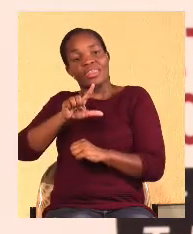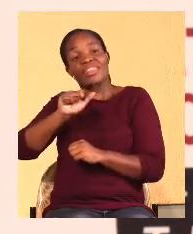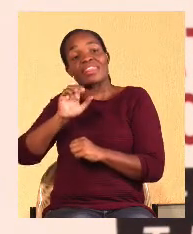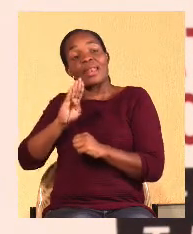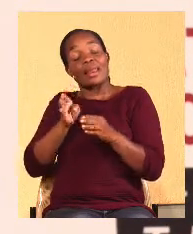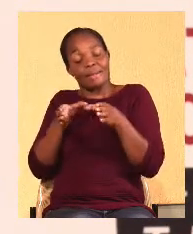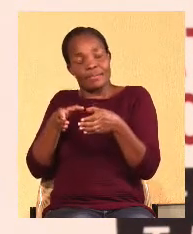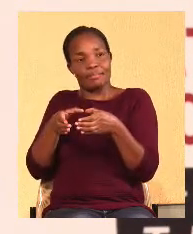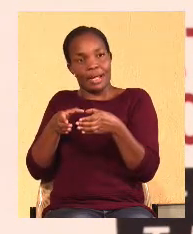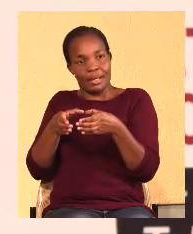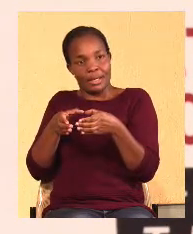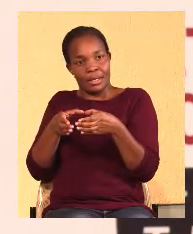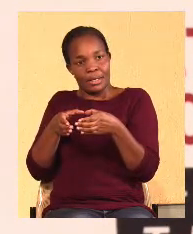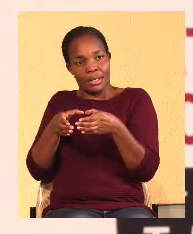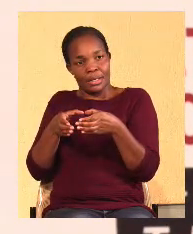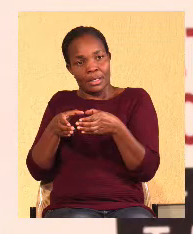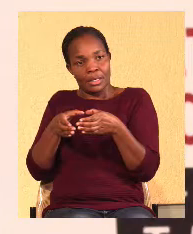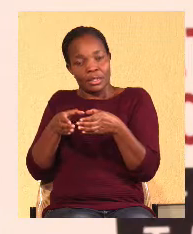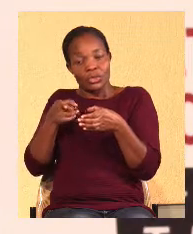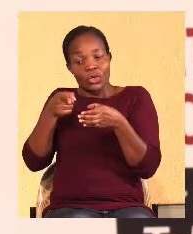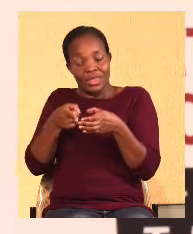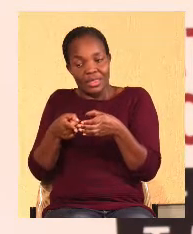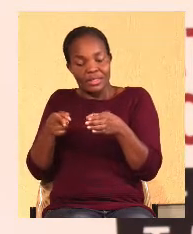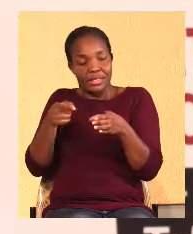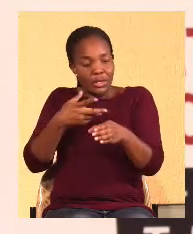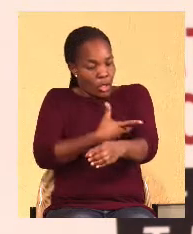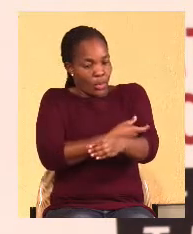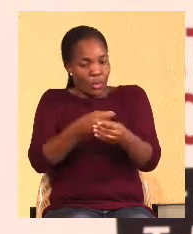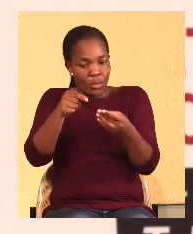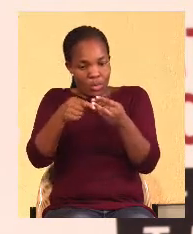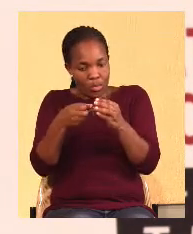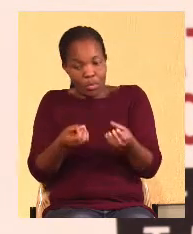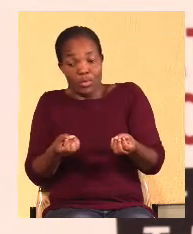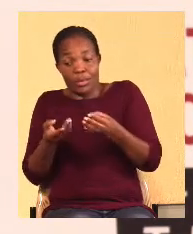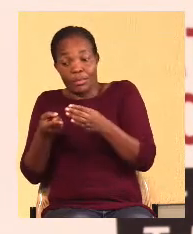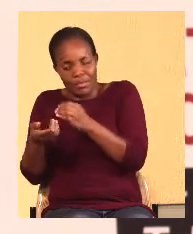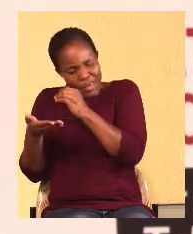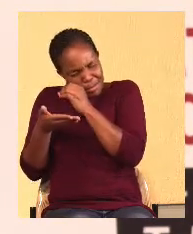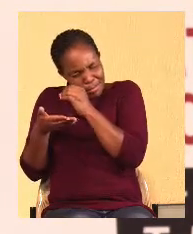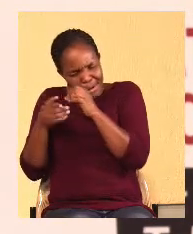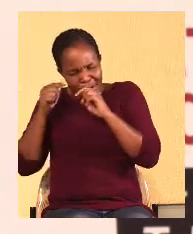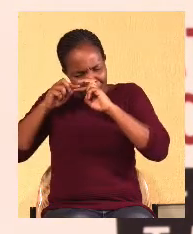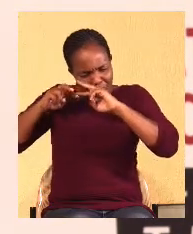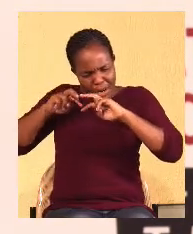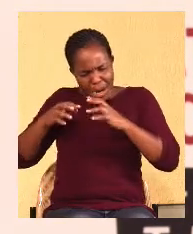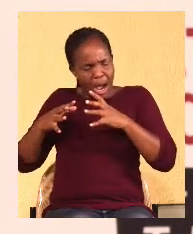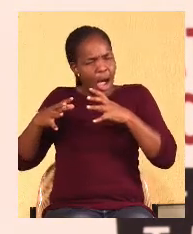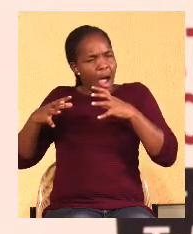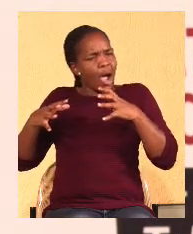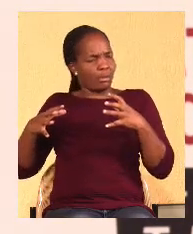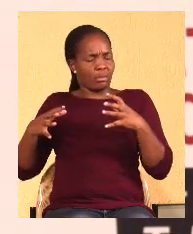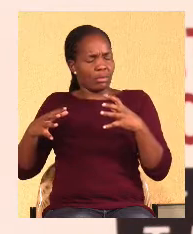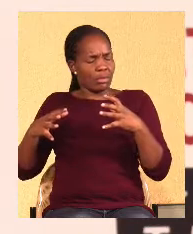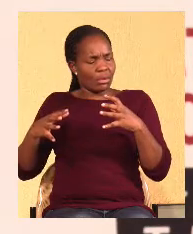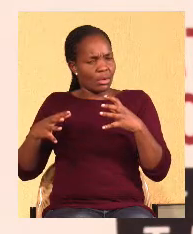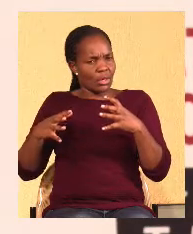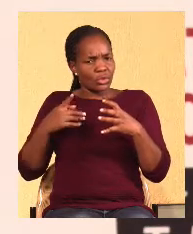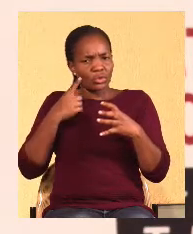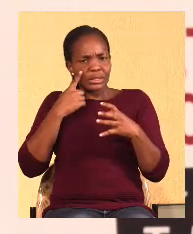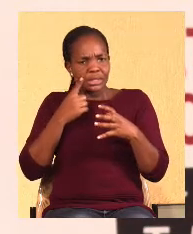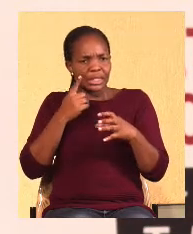laboratory services and the surveillance, because we need to follow up. When we investigate the case, we need to have the